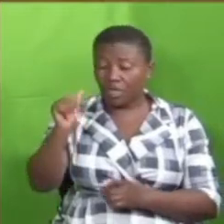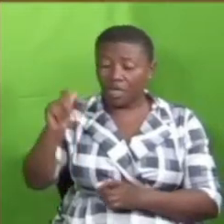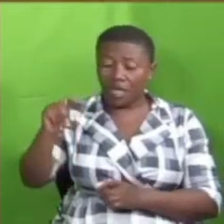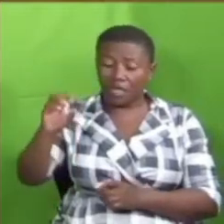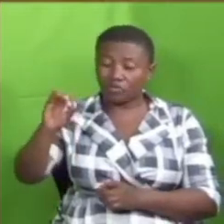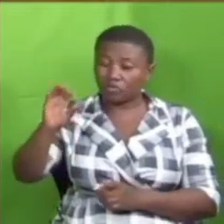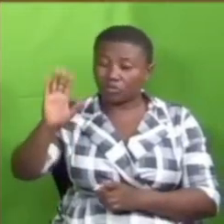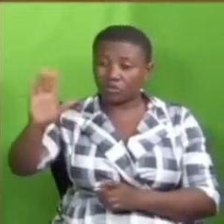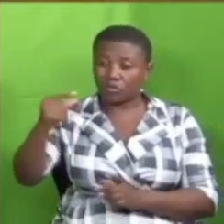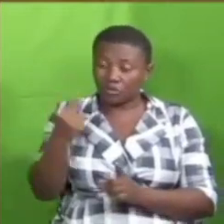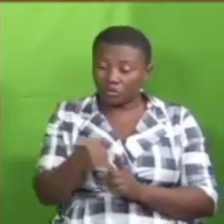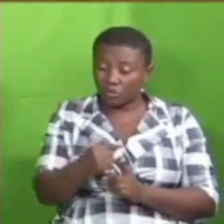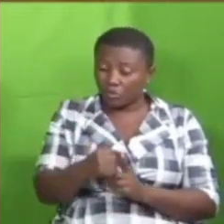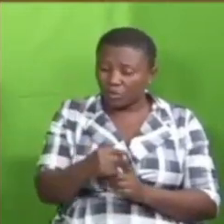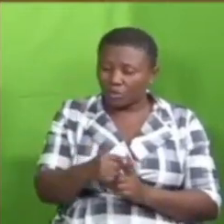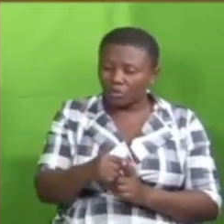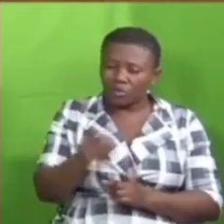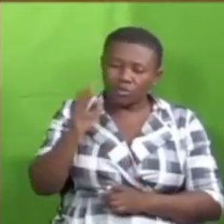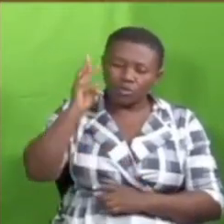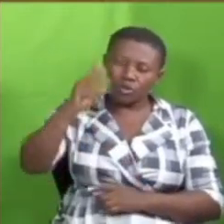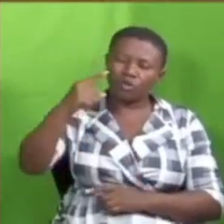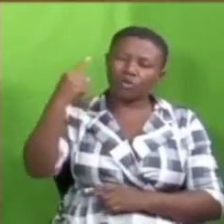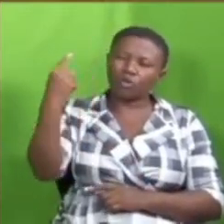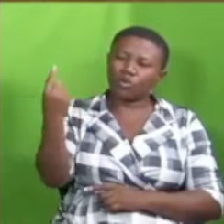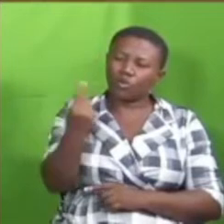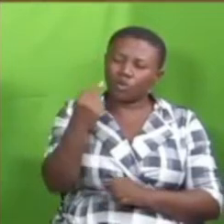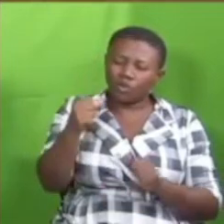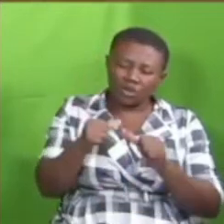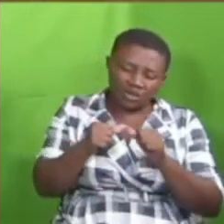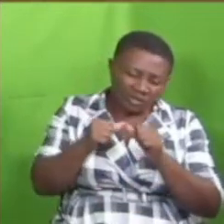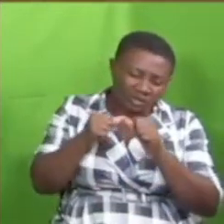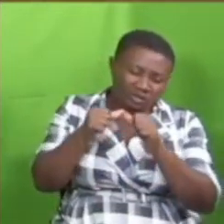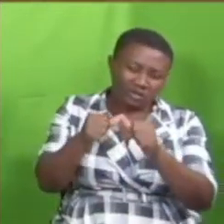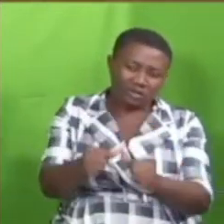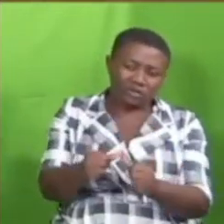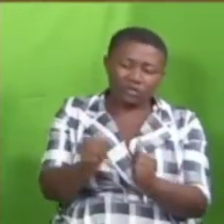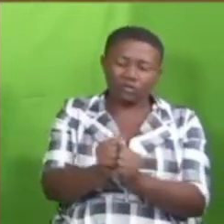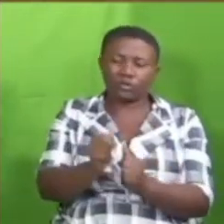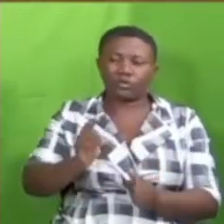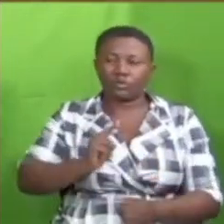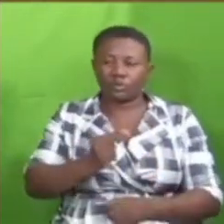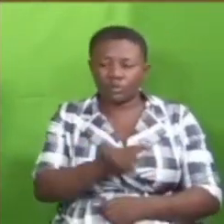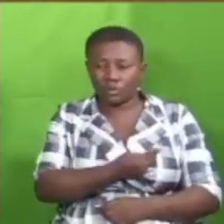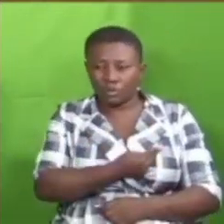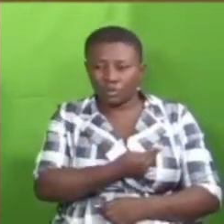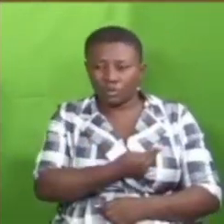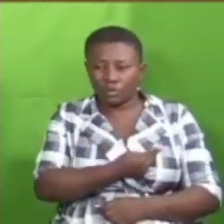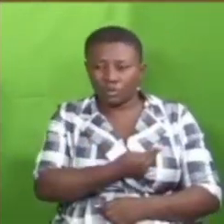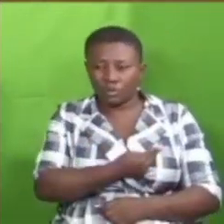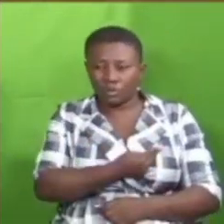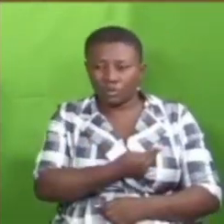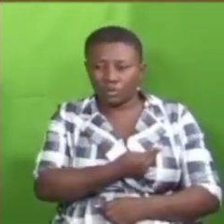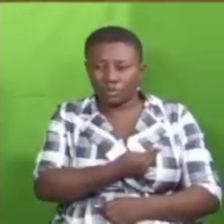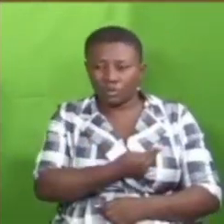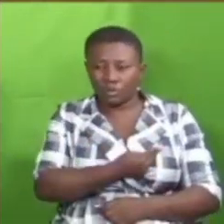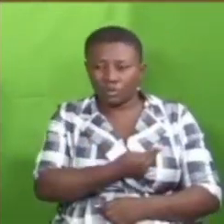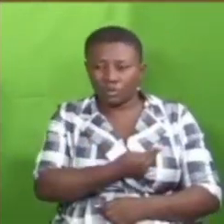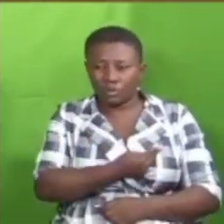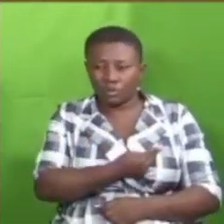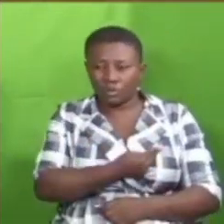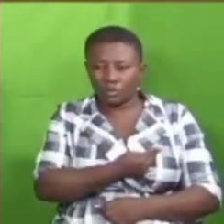Basoah will forever remain in his name, though he's gone, shall forever